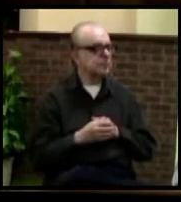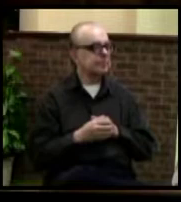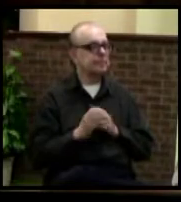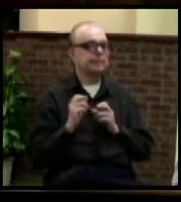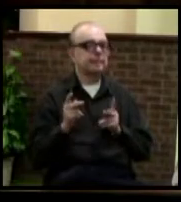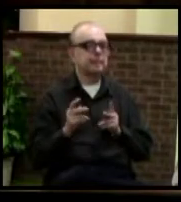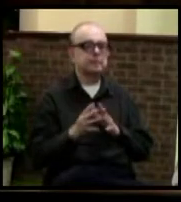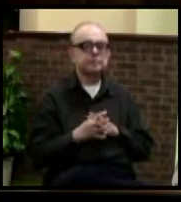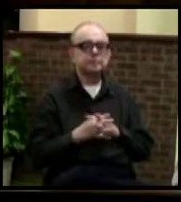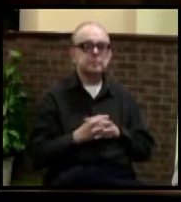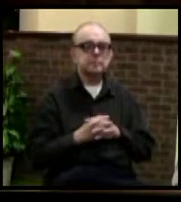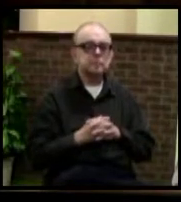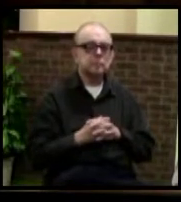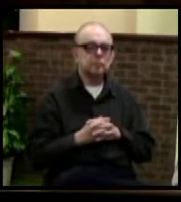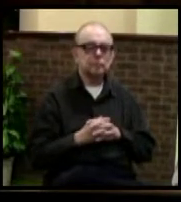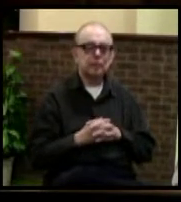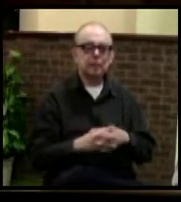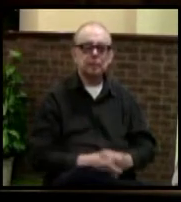Okay?